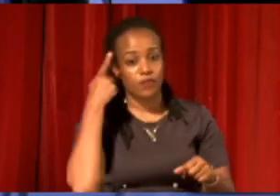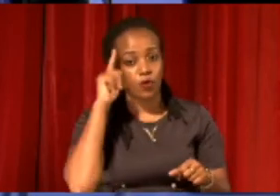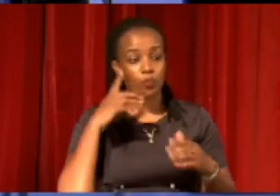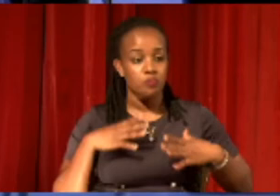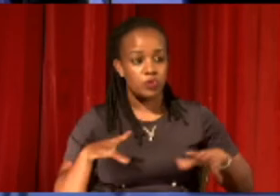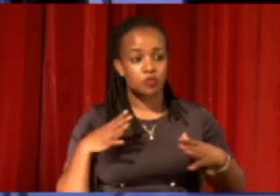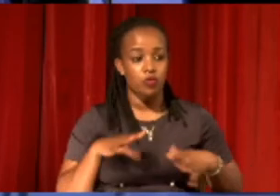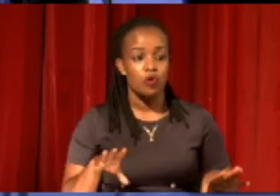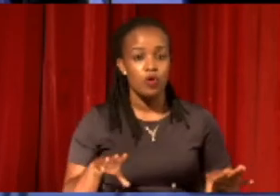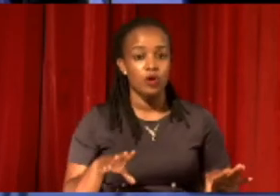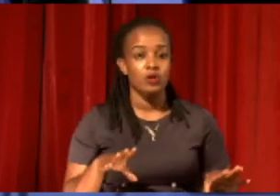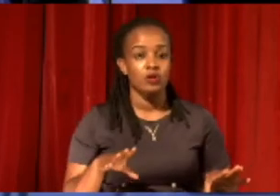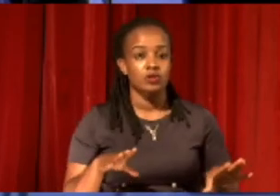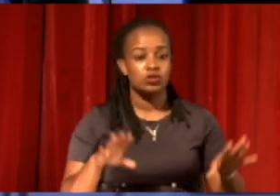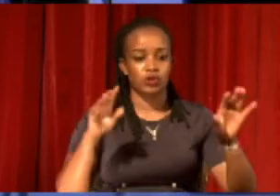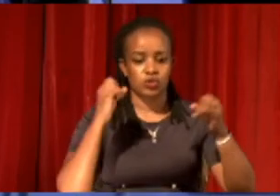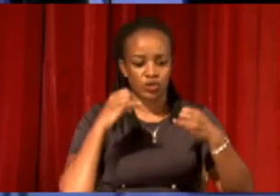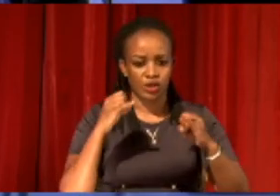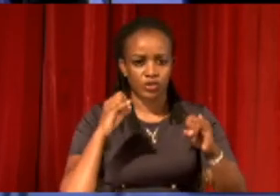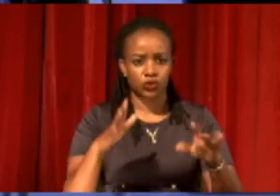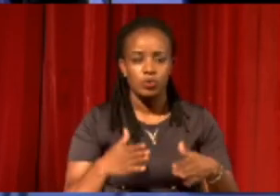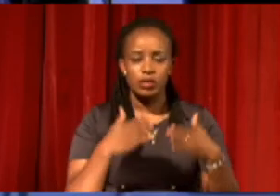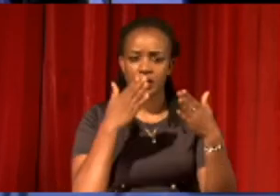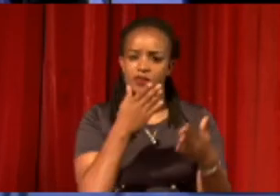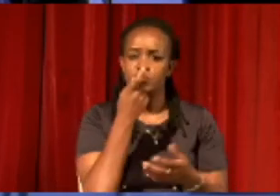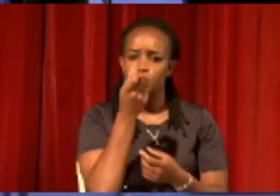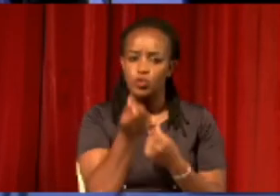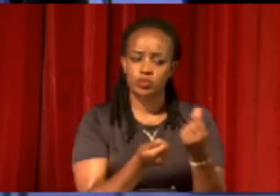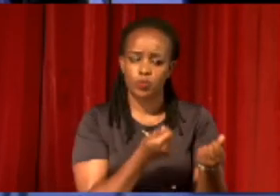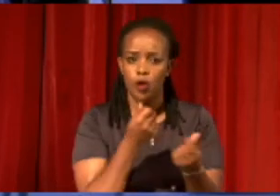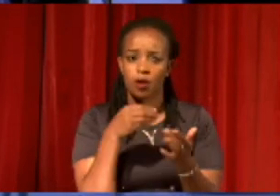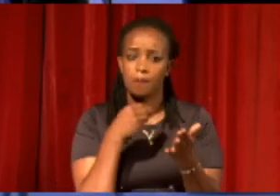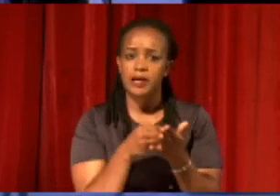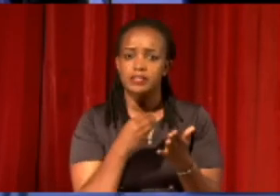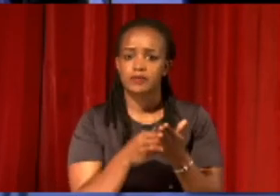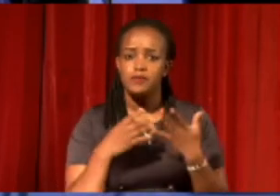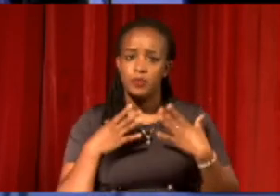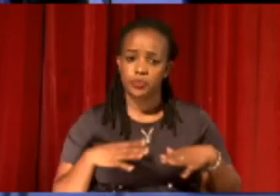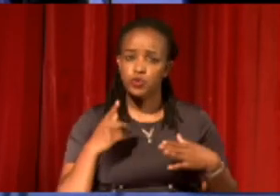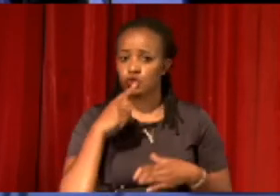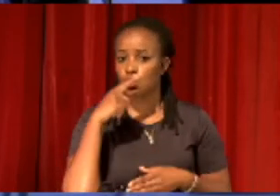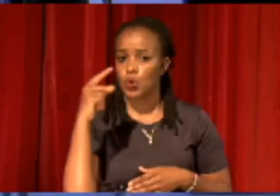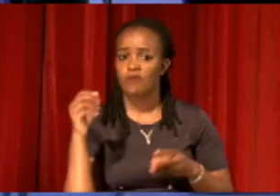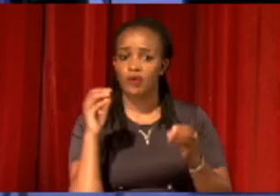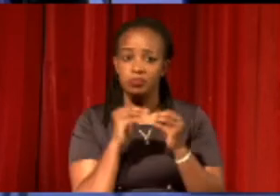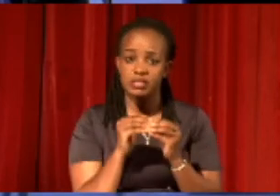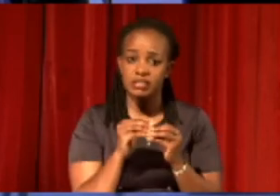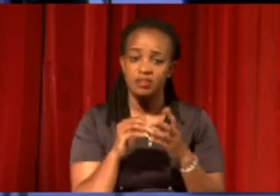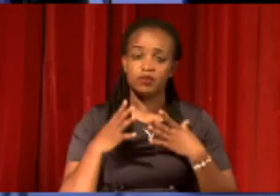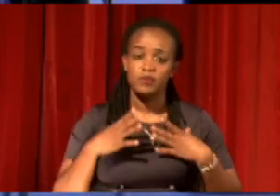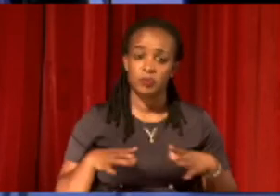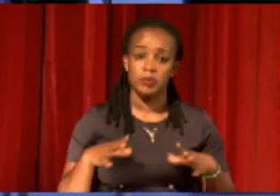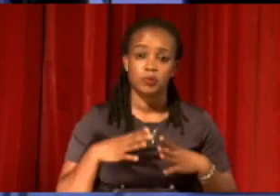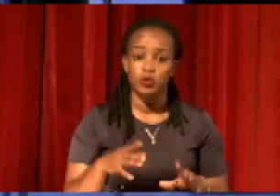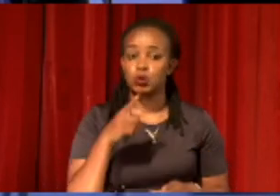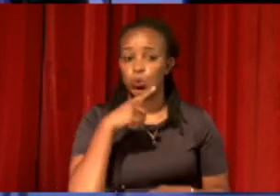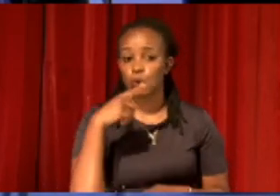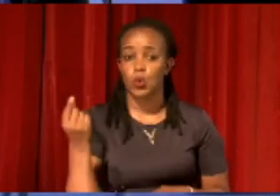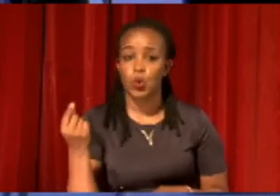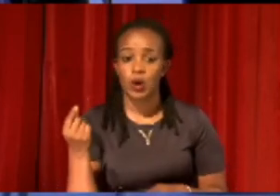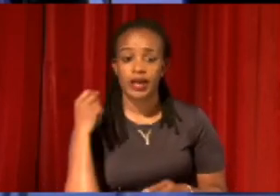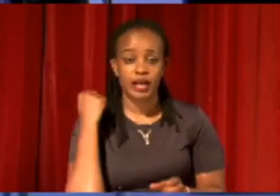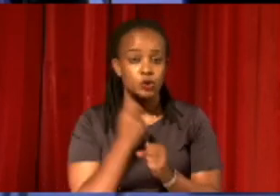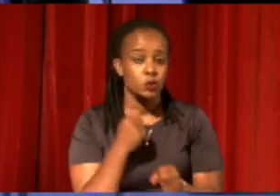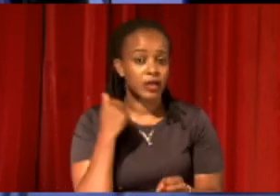out, dishing out smaller, copious amounts of money to people to attend meetings, for people to go and stand in places and heckle and do